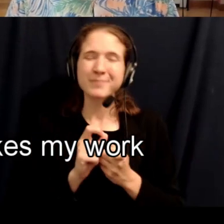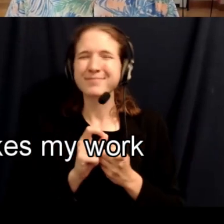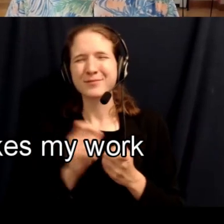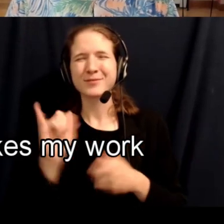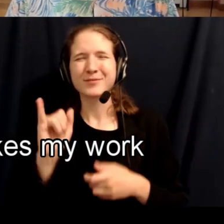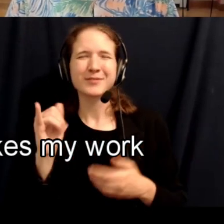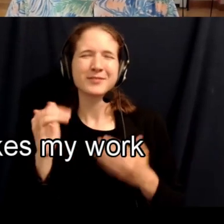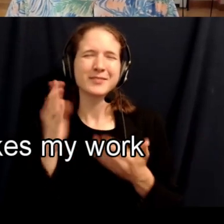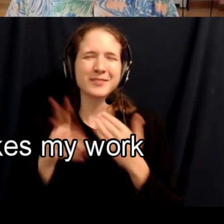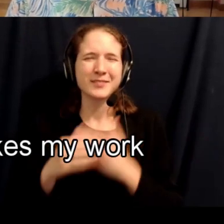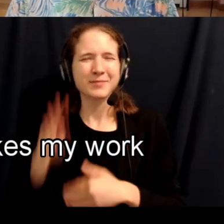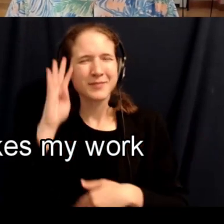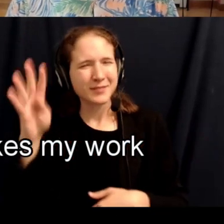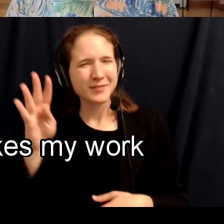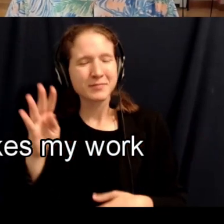my work